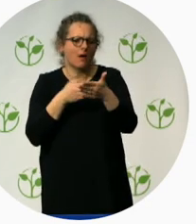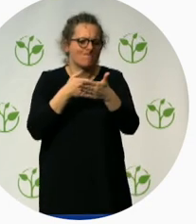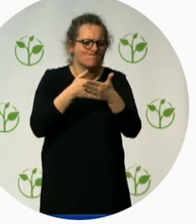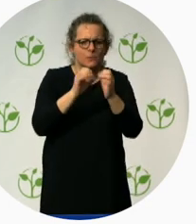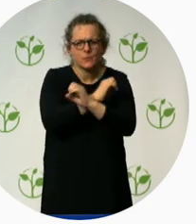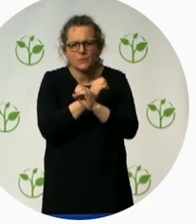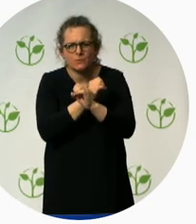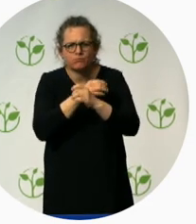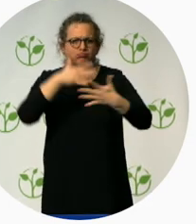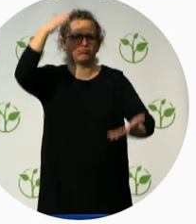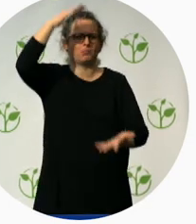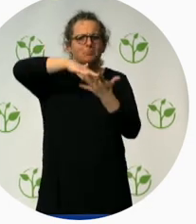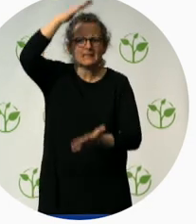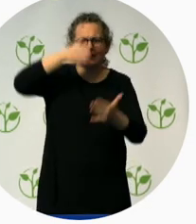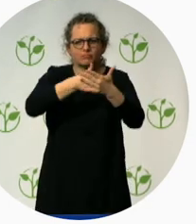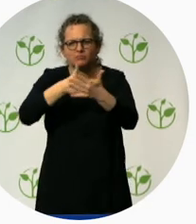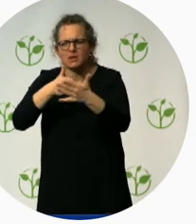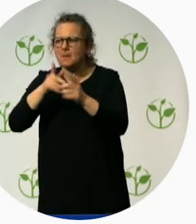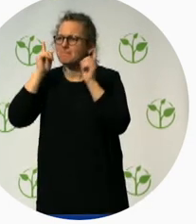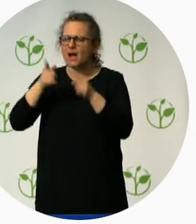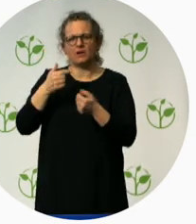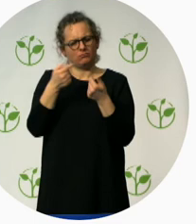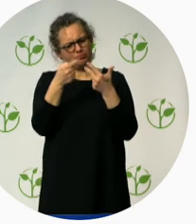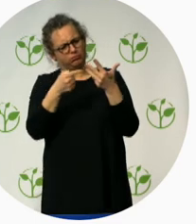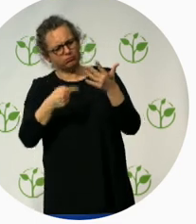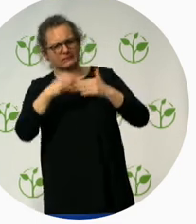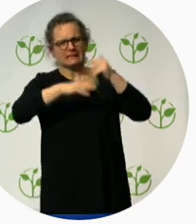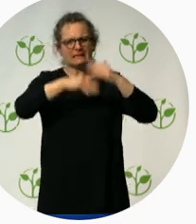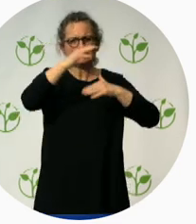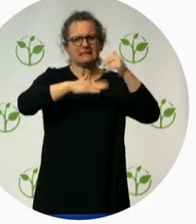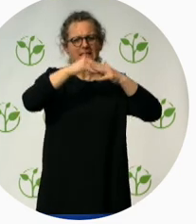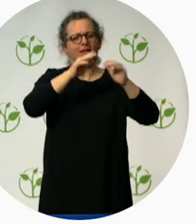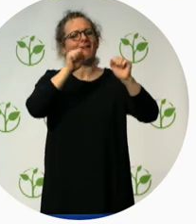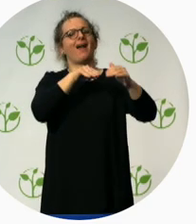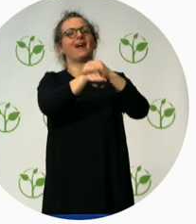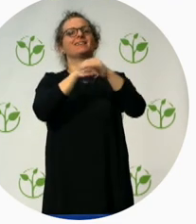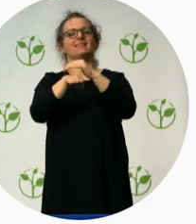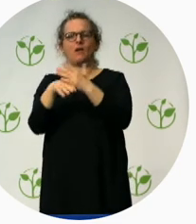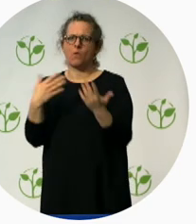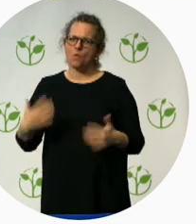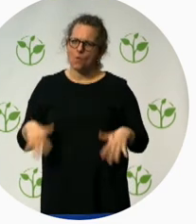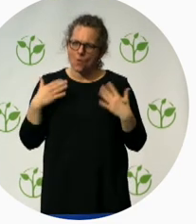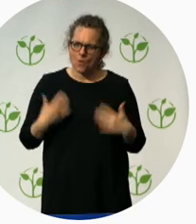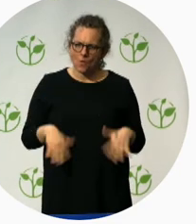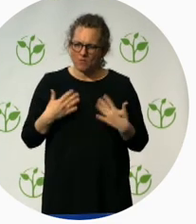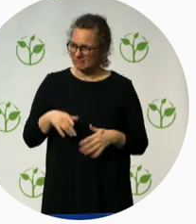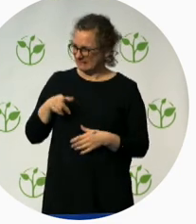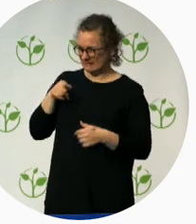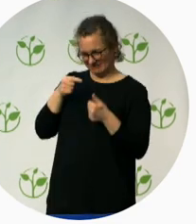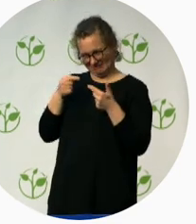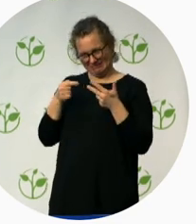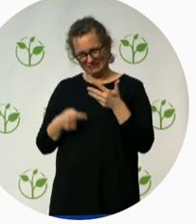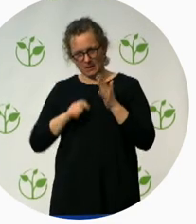So, for instance, in Sri Lanka, we heard about a project that concentrates on disability and age-friendly